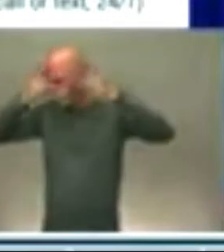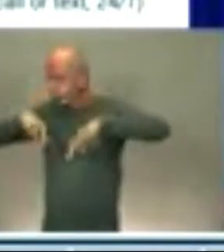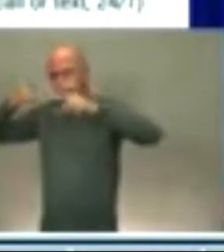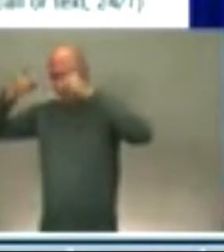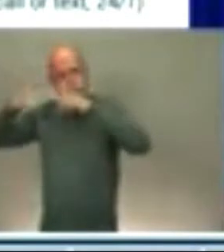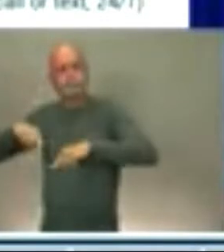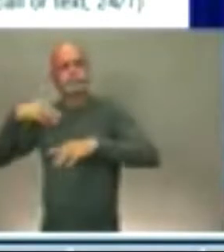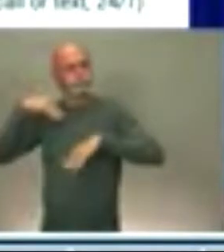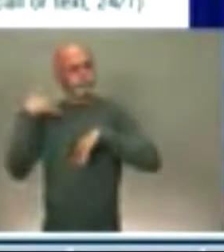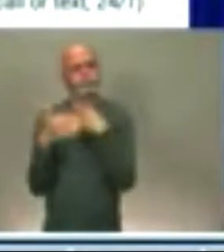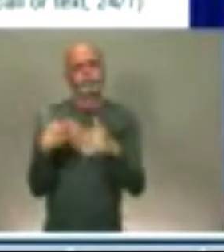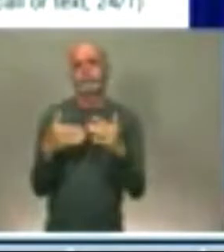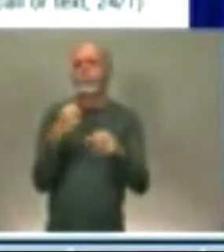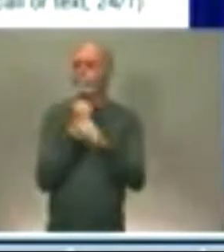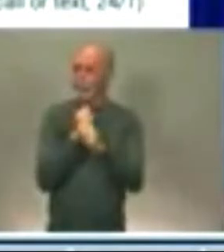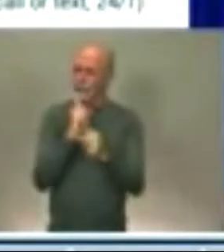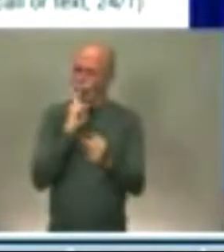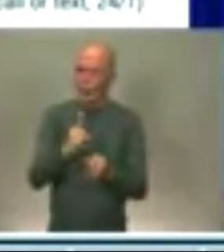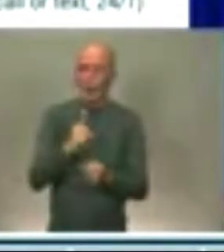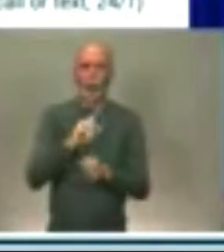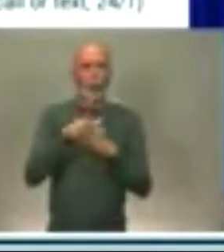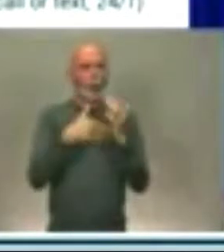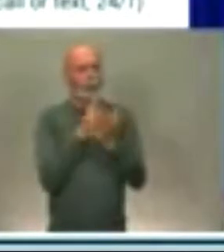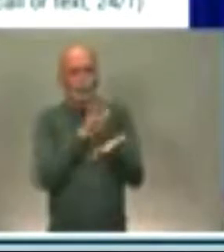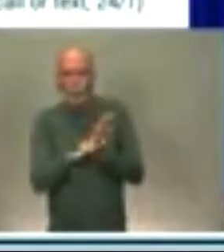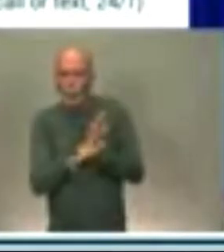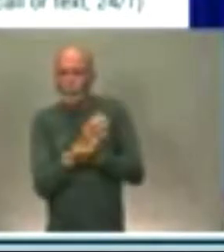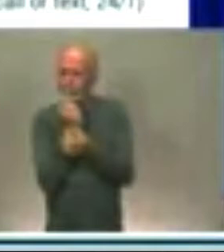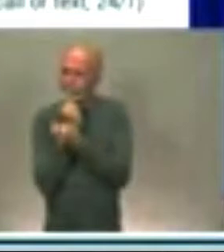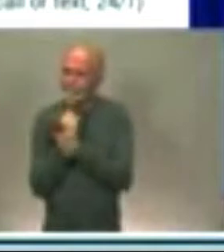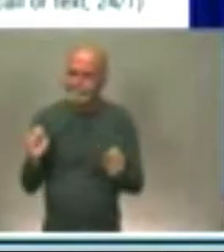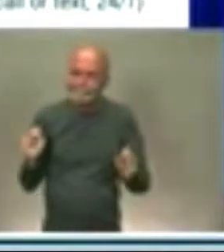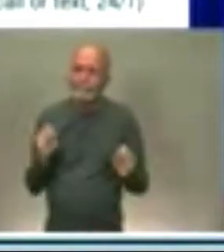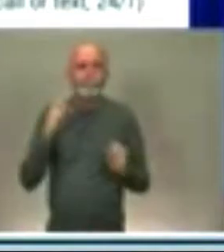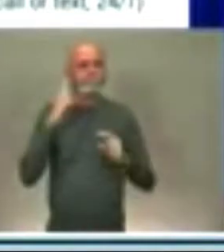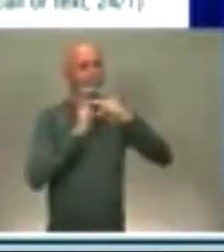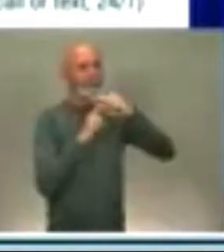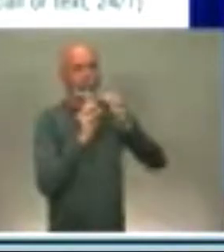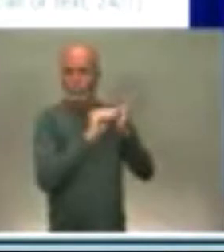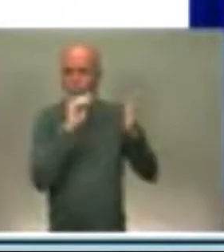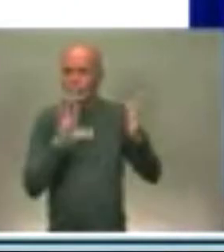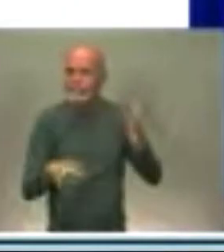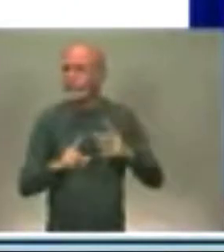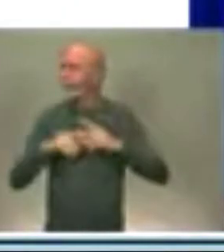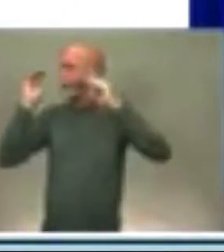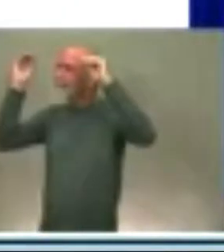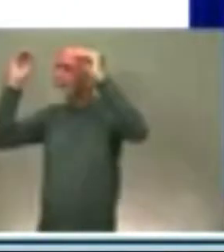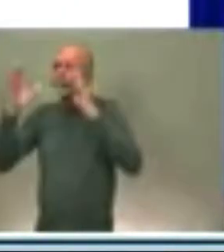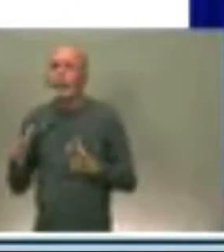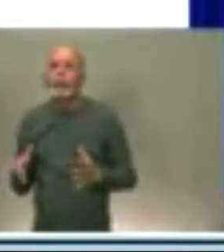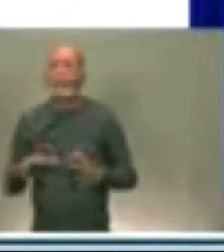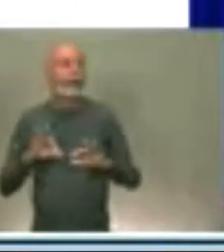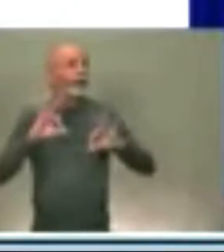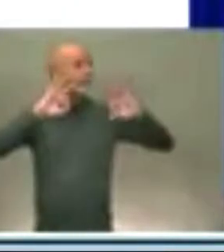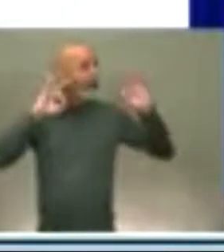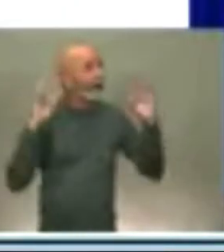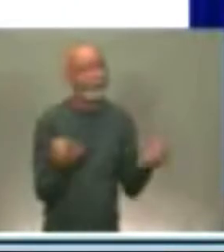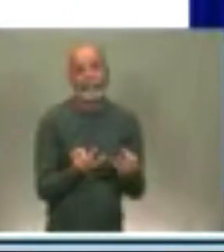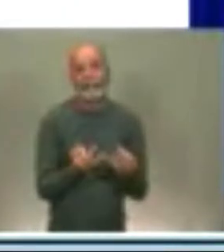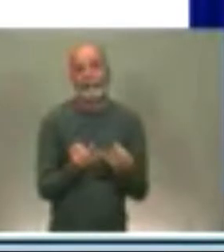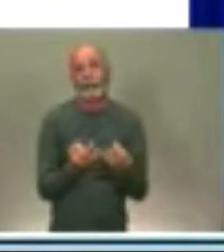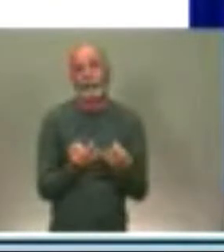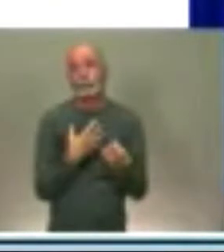that schools are safe for students, that schools are safe for educators, and that families can have a high degree of